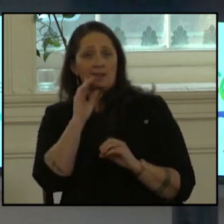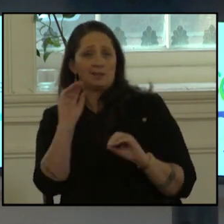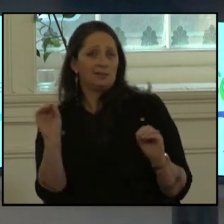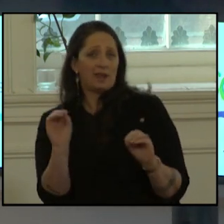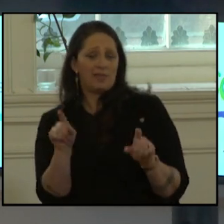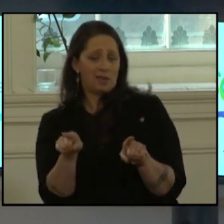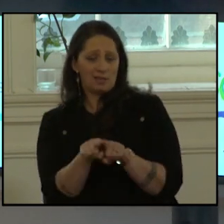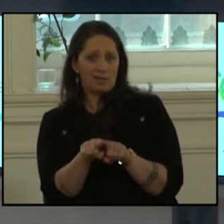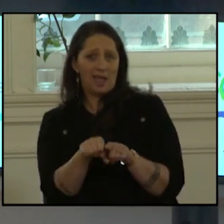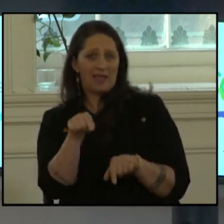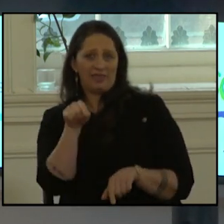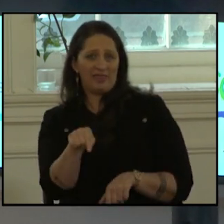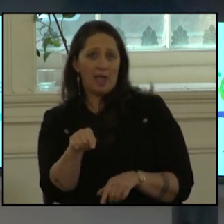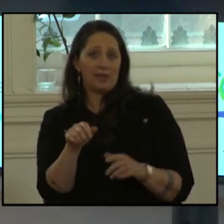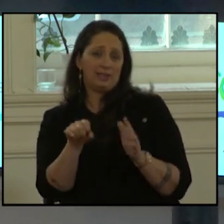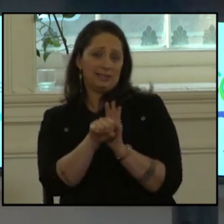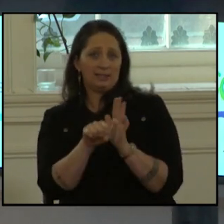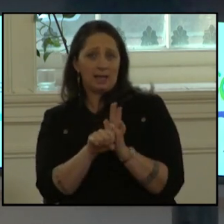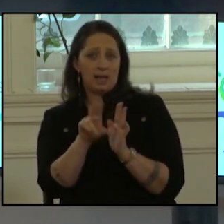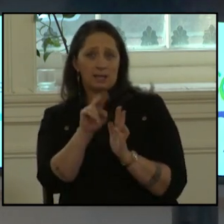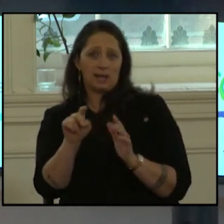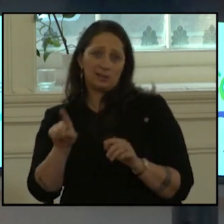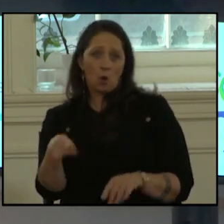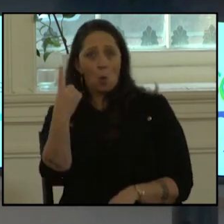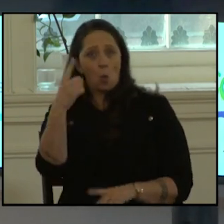like this in the state of Connecticut.